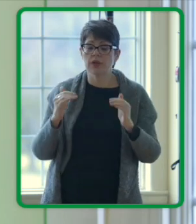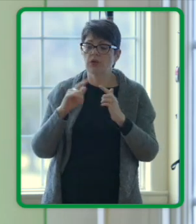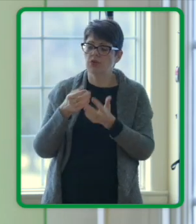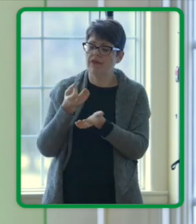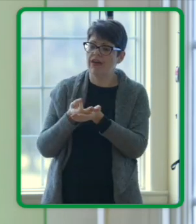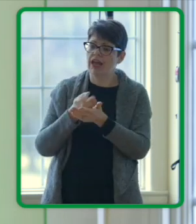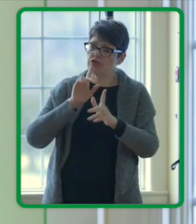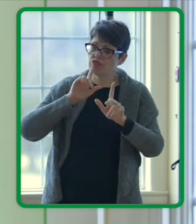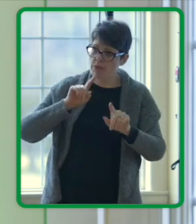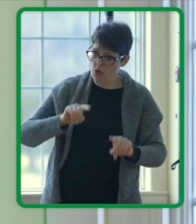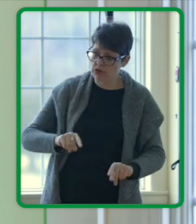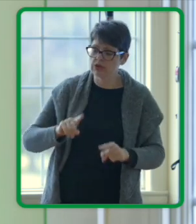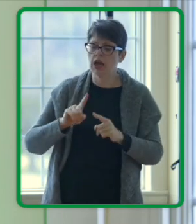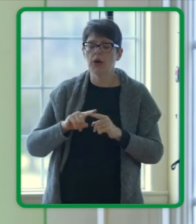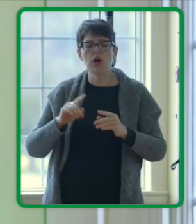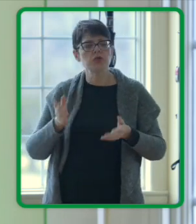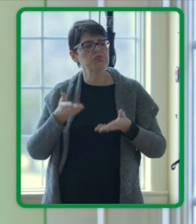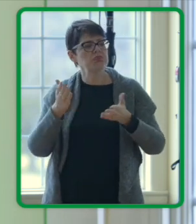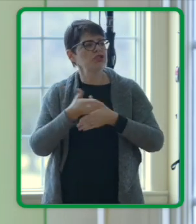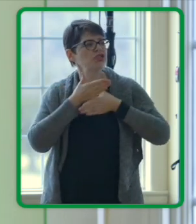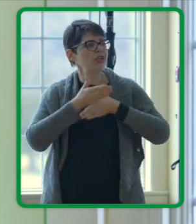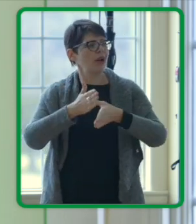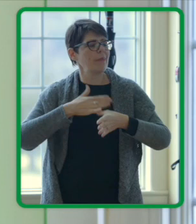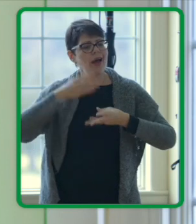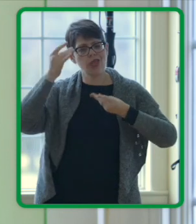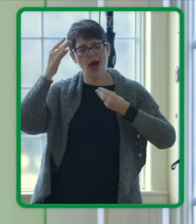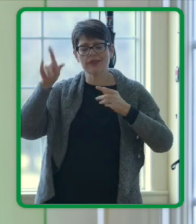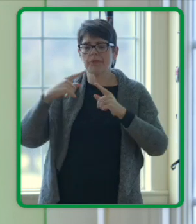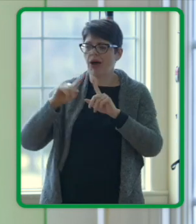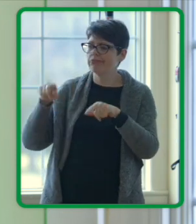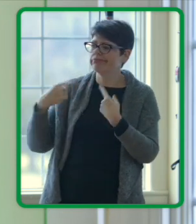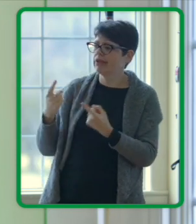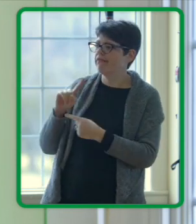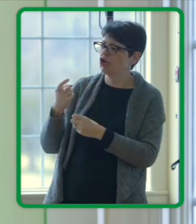to offer a few thoughts, at least on my first year.